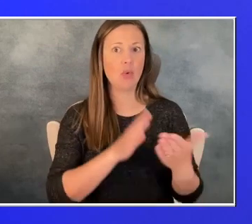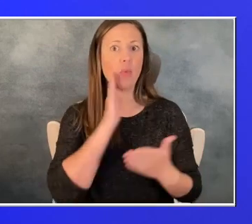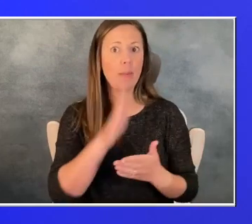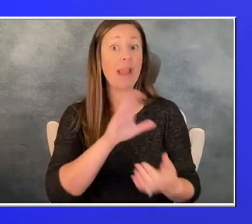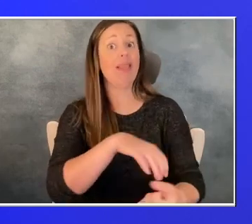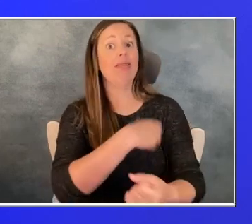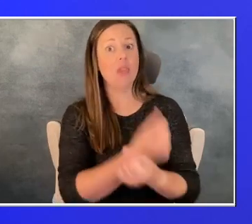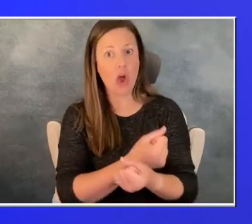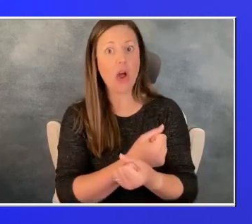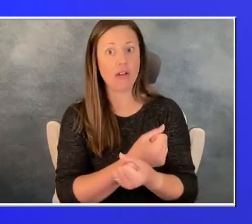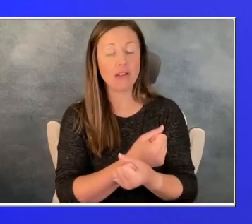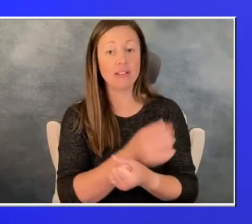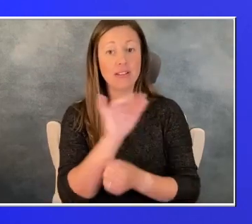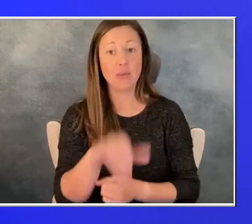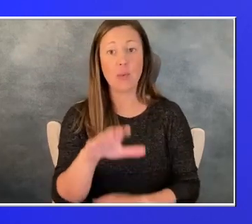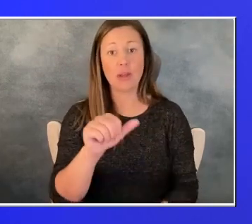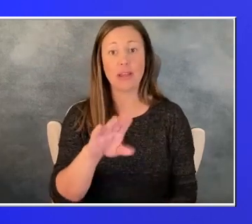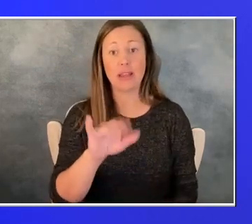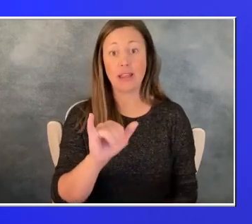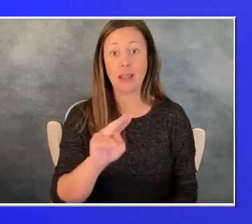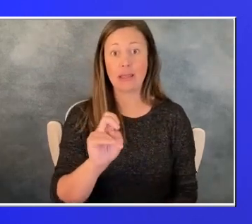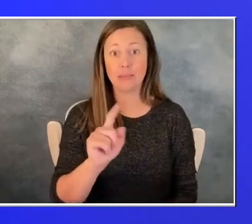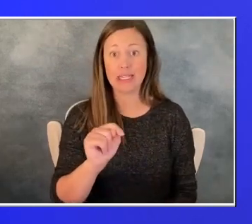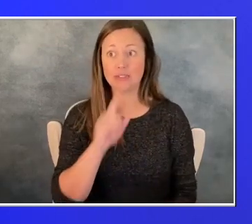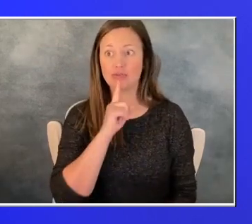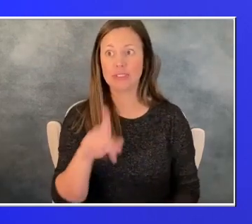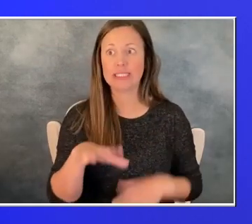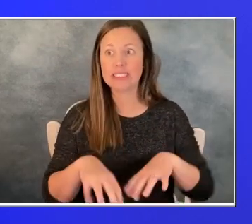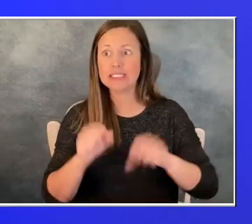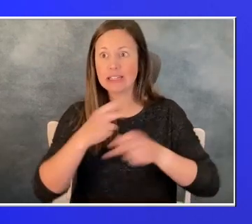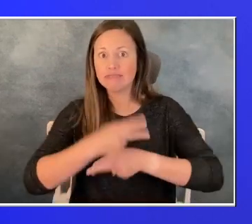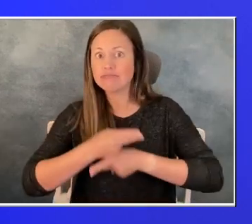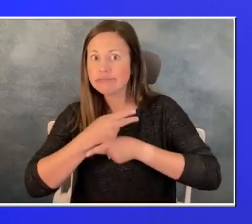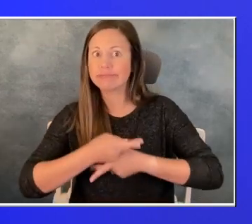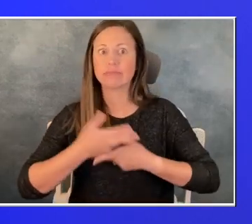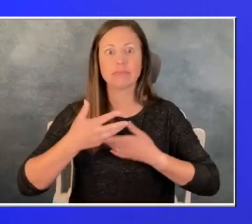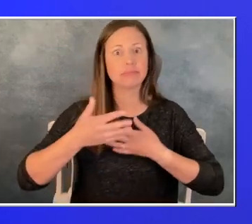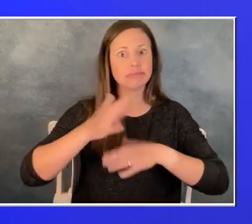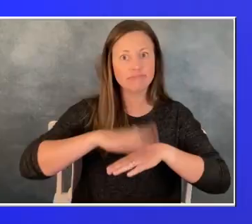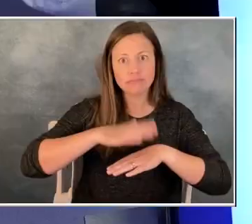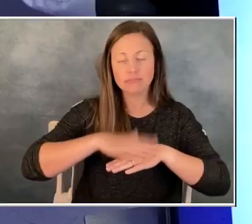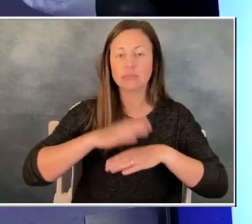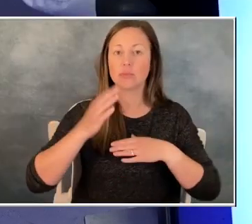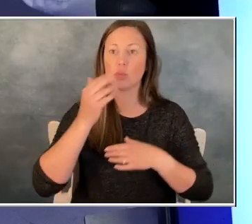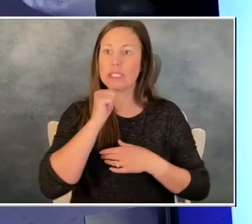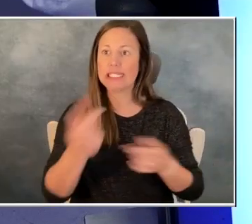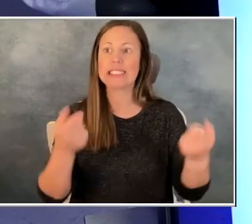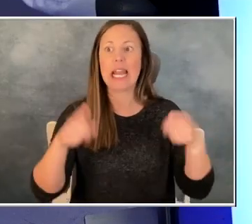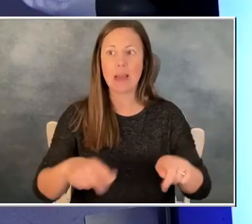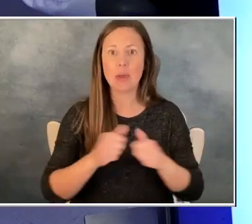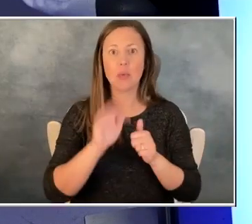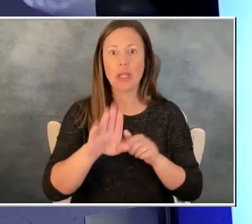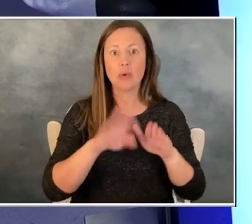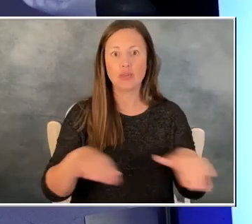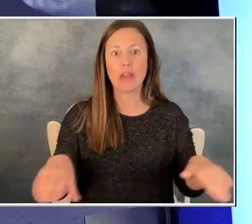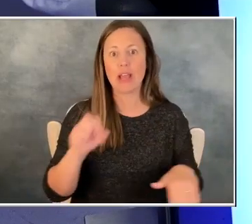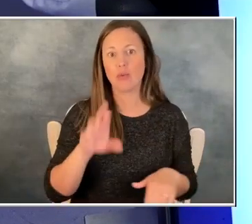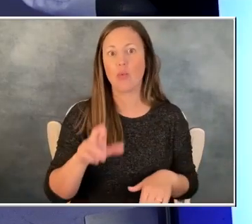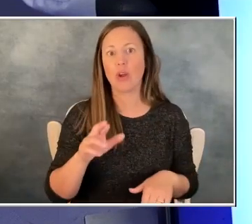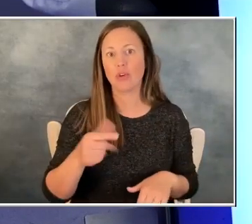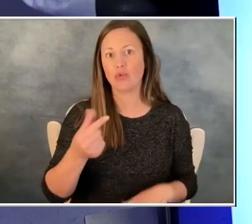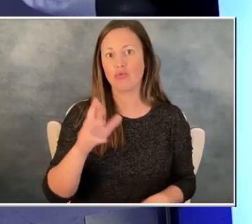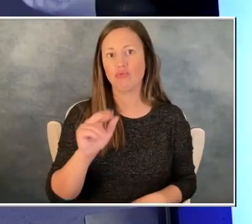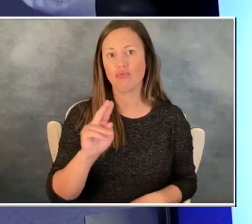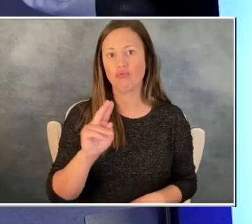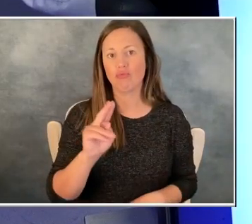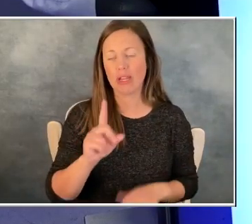cabinets and just take those precautions so that it doesn't happen to your child or your grandchild. Emily writes, I've